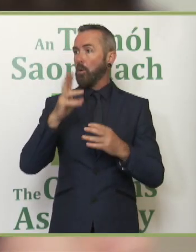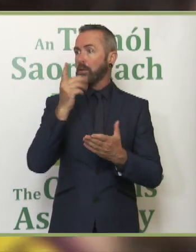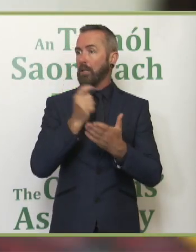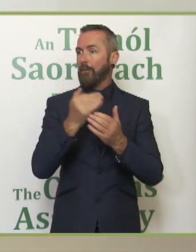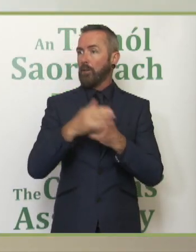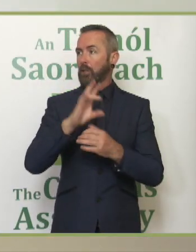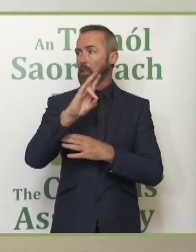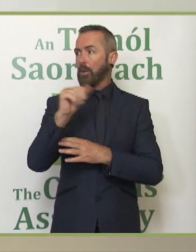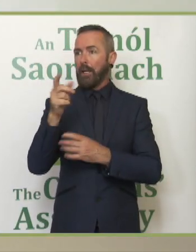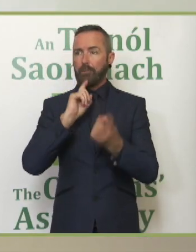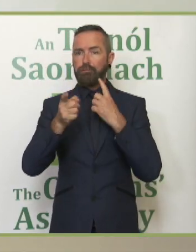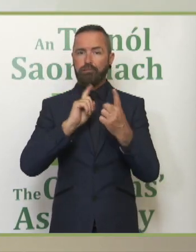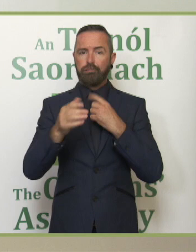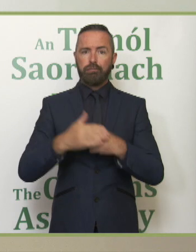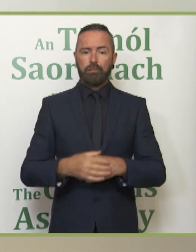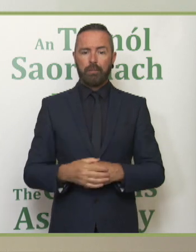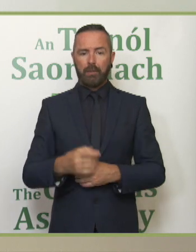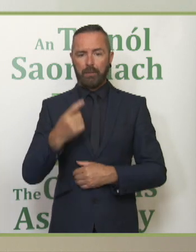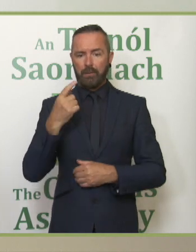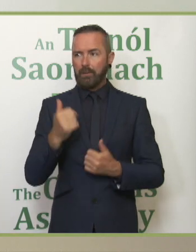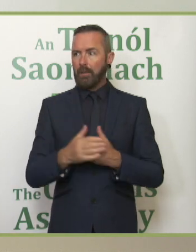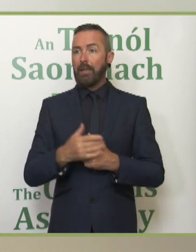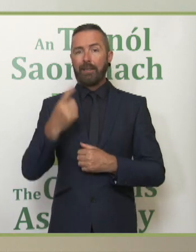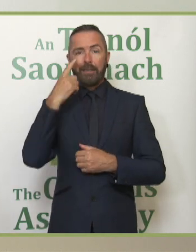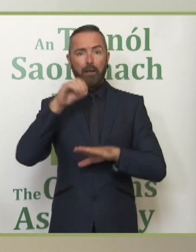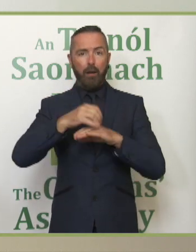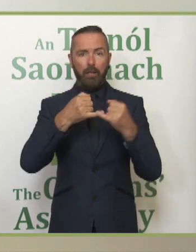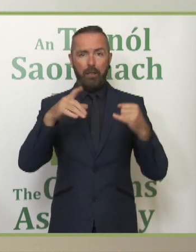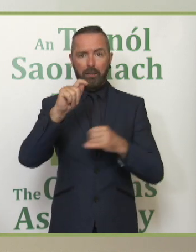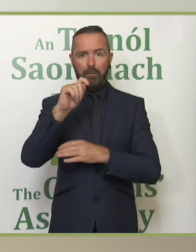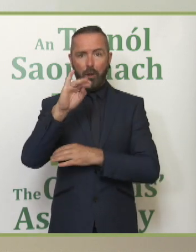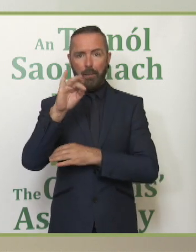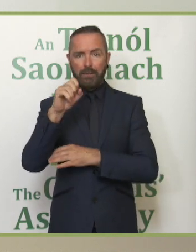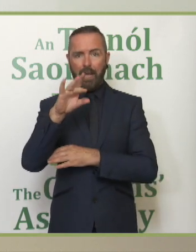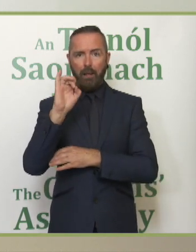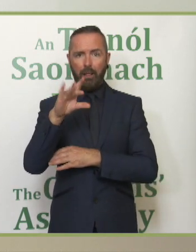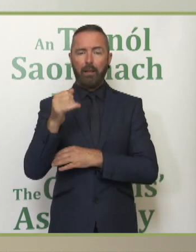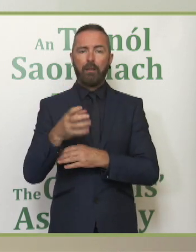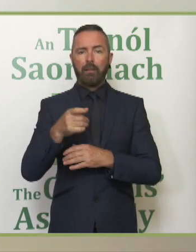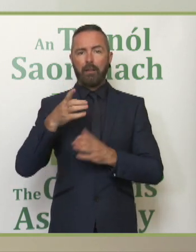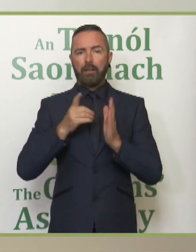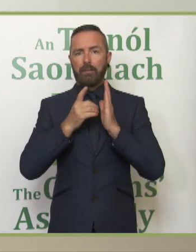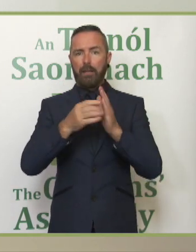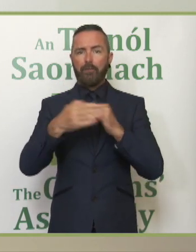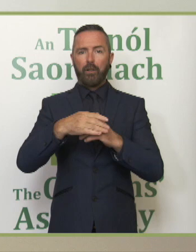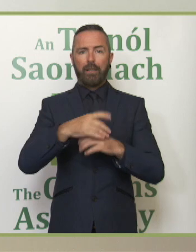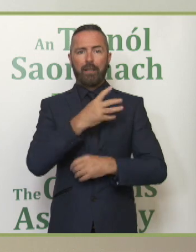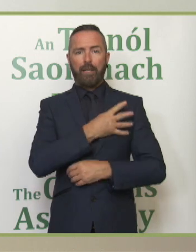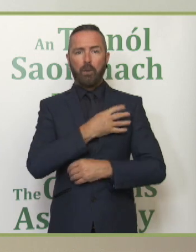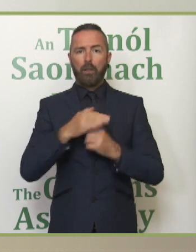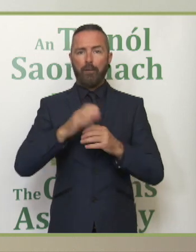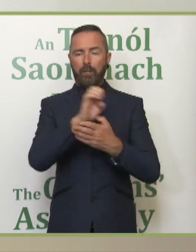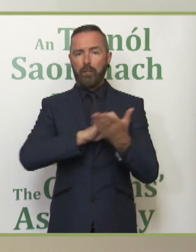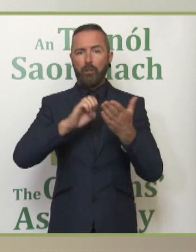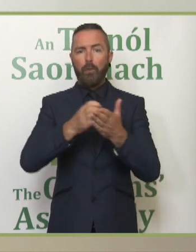Okay, now, as you can see, we have online is Thomas Kattau. Thomas, the Deputy Executive Secretary in the Pompidou Group for the Council of Europe. And Thomas